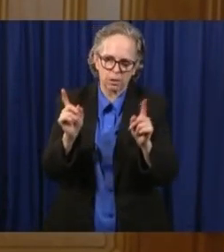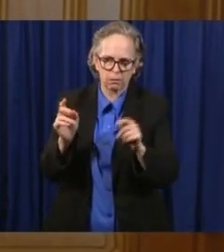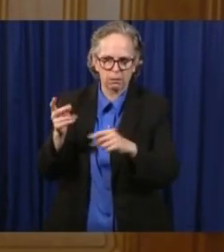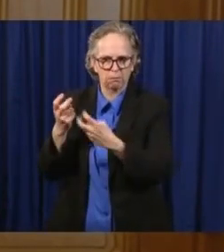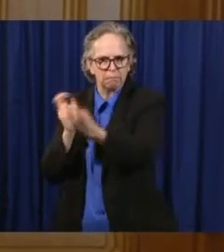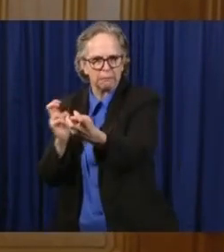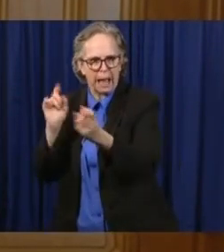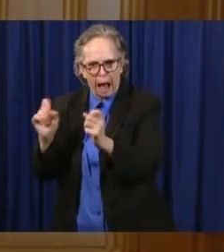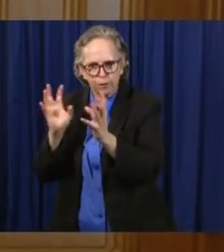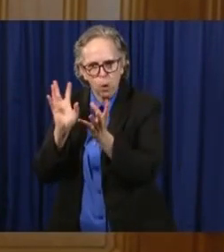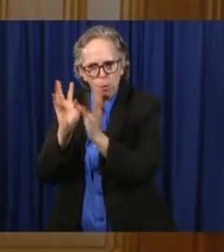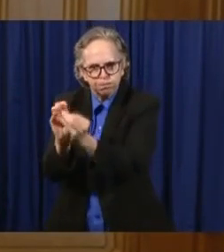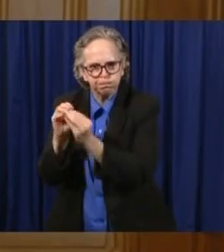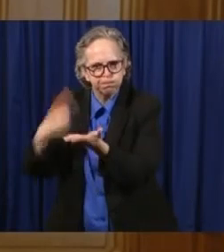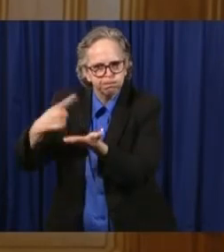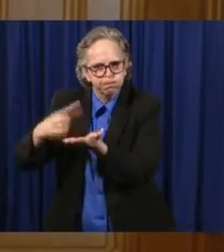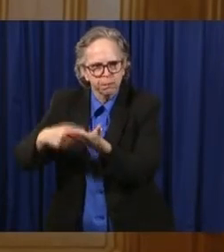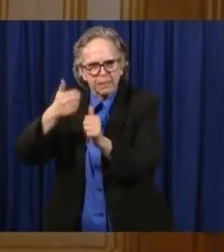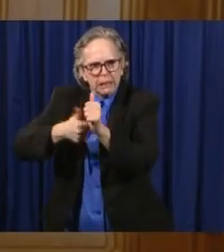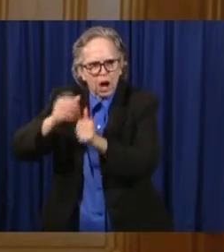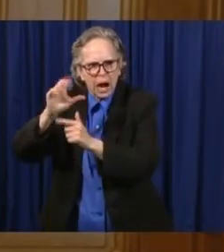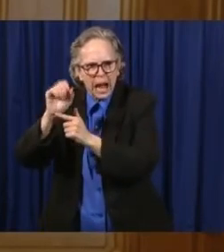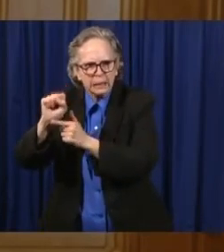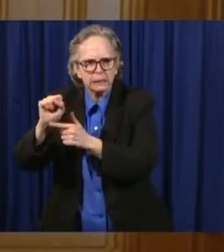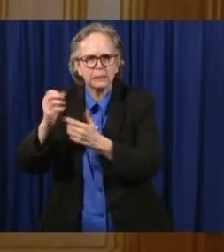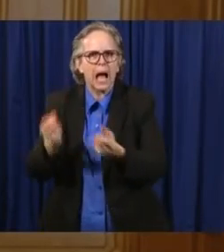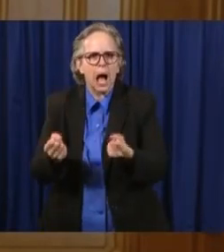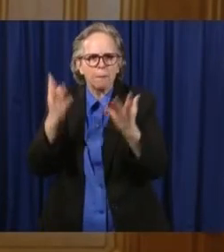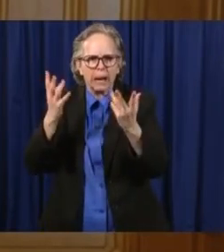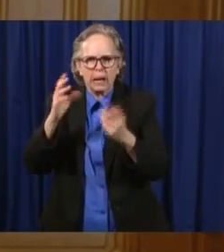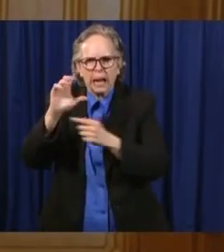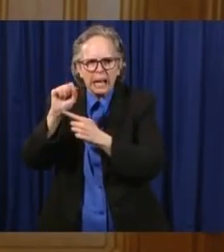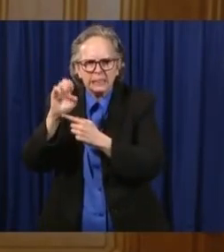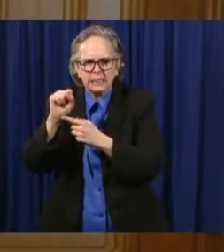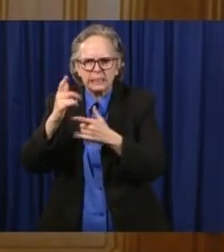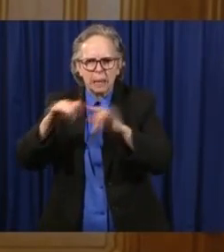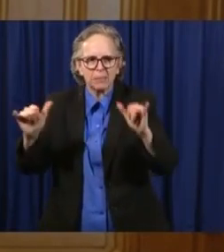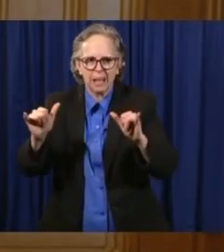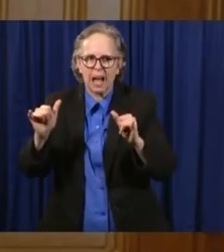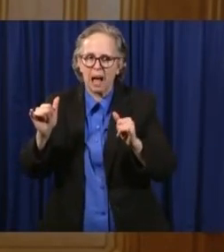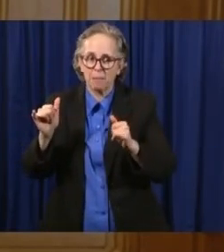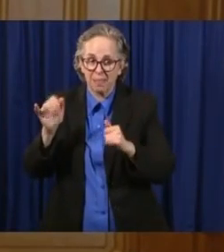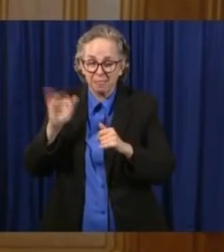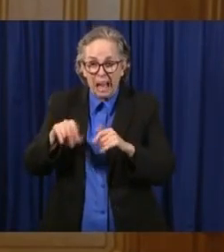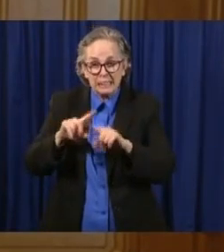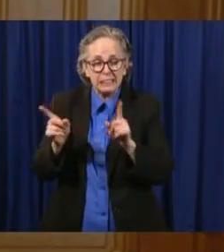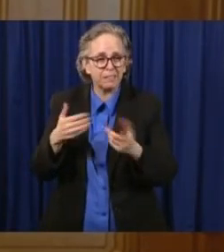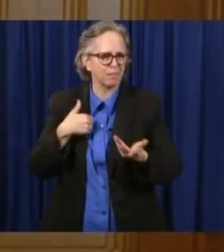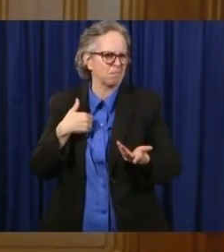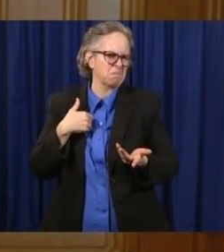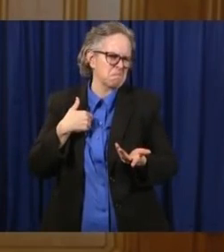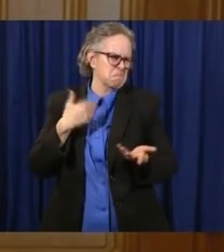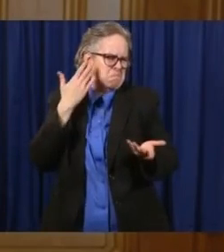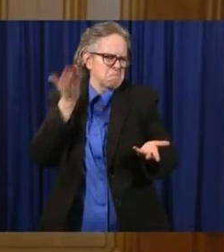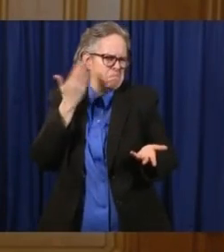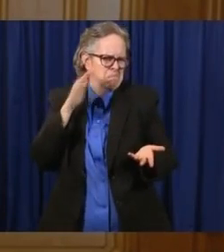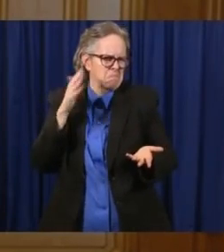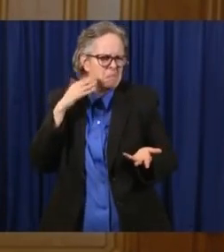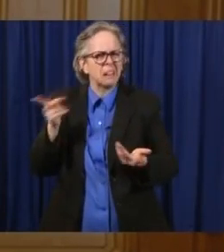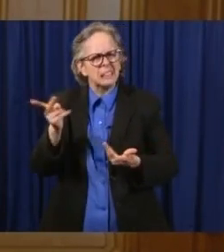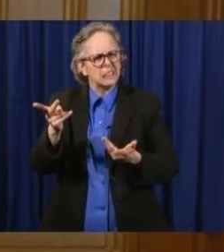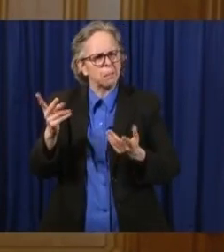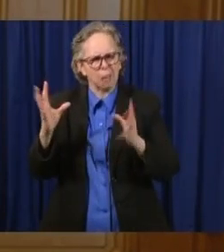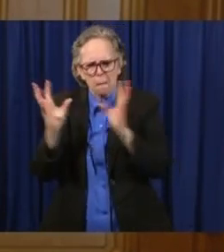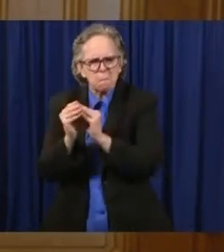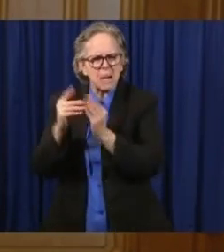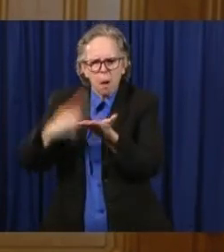be dealing with a lot of cases. I don't know that that's different. They handle a pretty large volume, but that